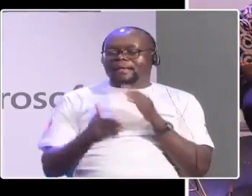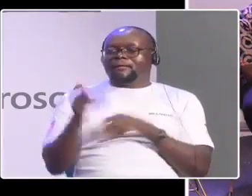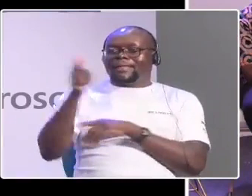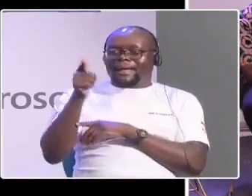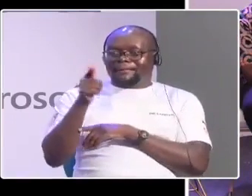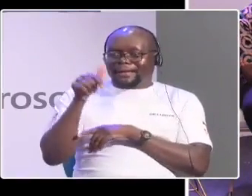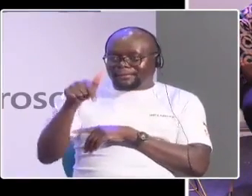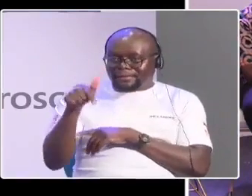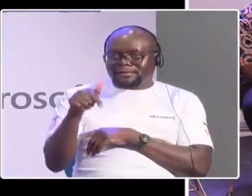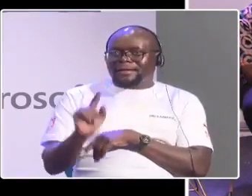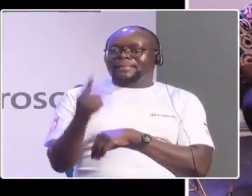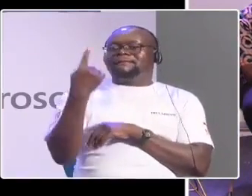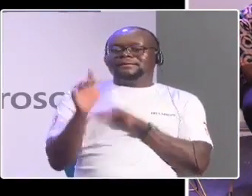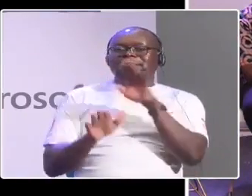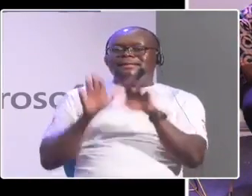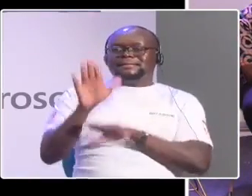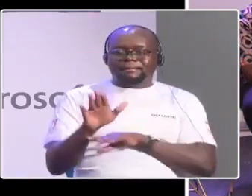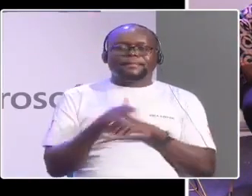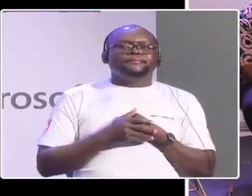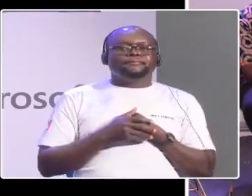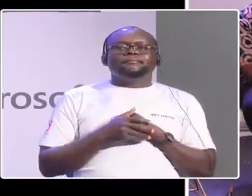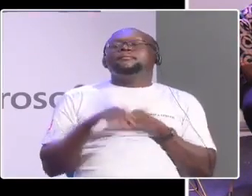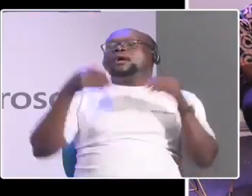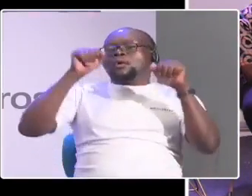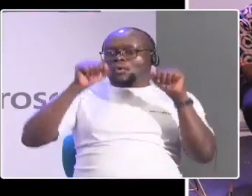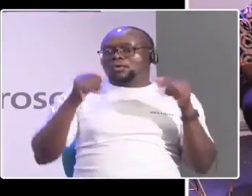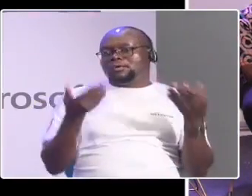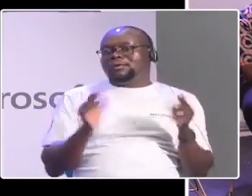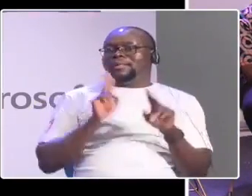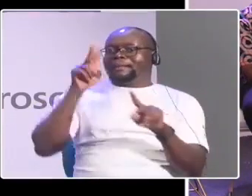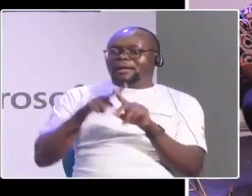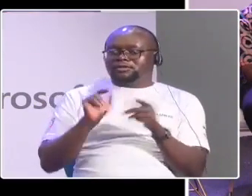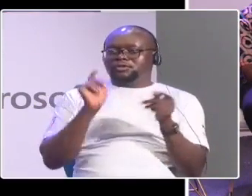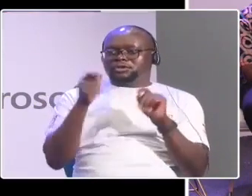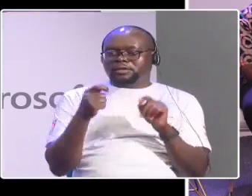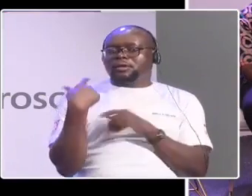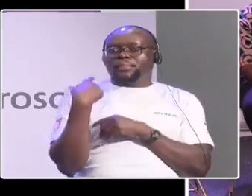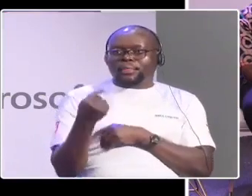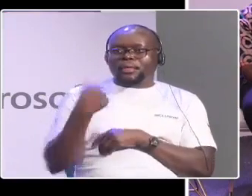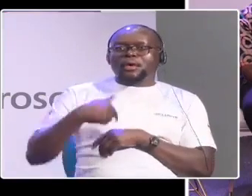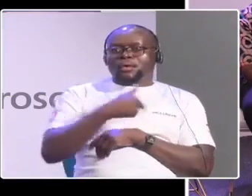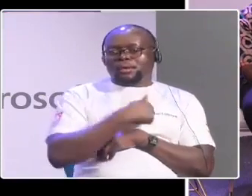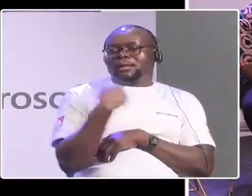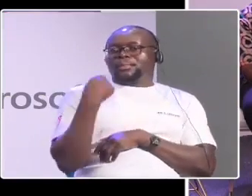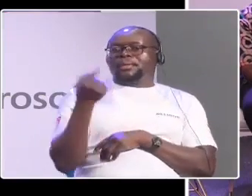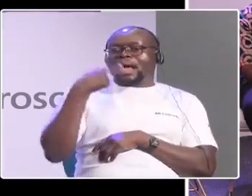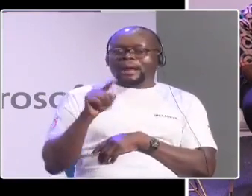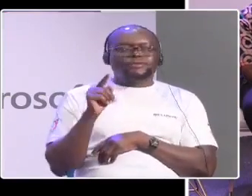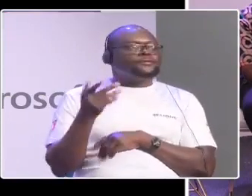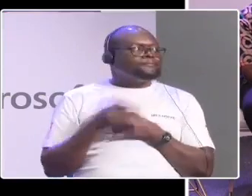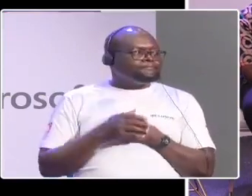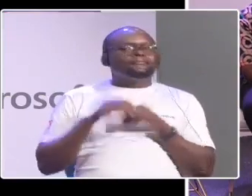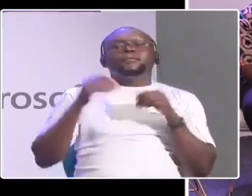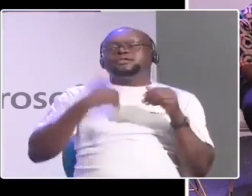camera. This is just the first step. In Google Lookouts, the application I mentioned just a moment ago, we recently announced the ability